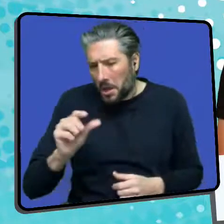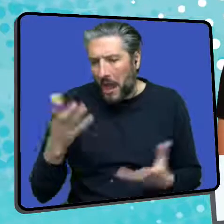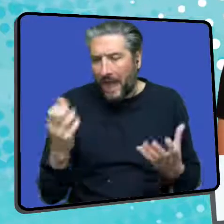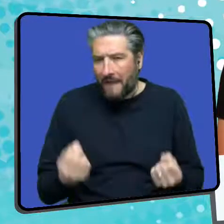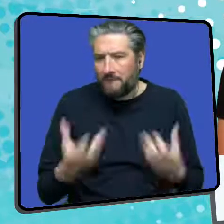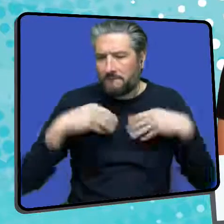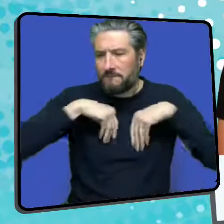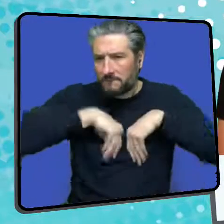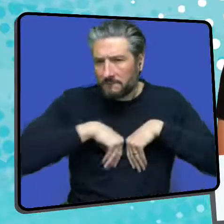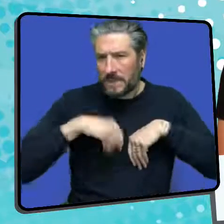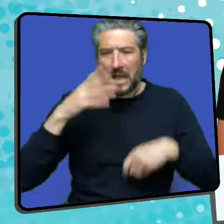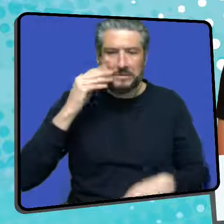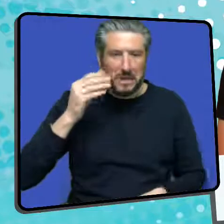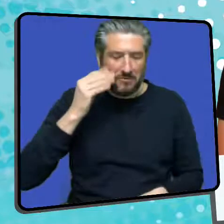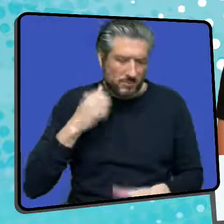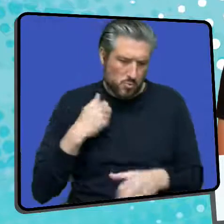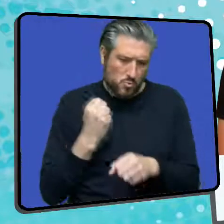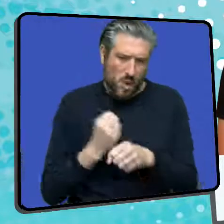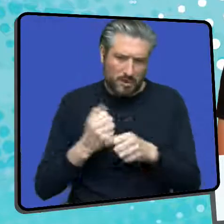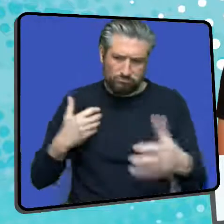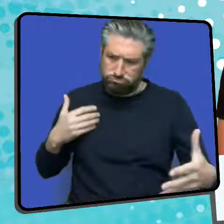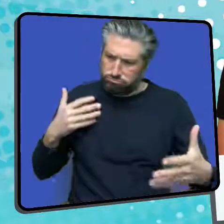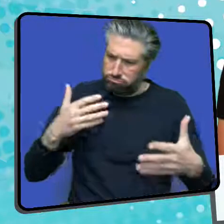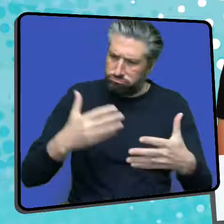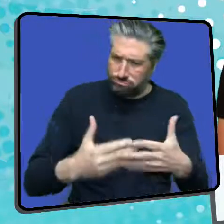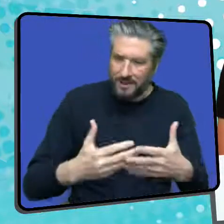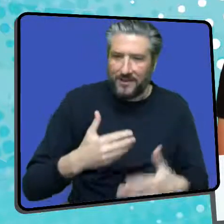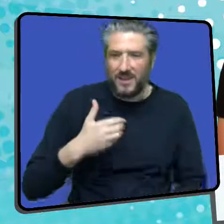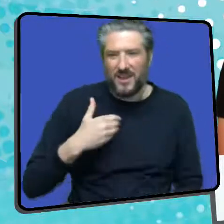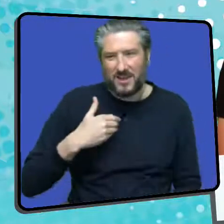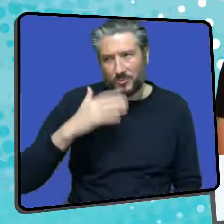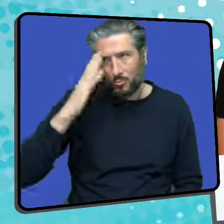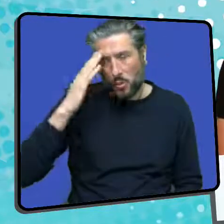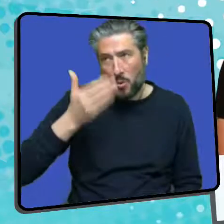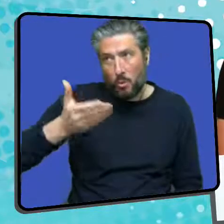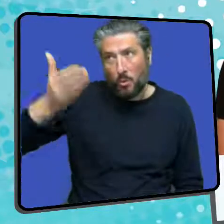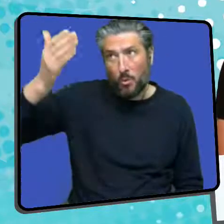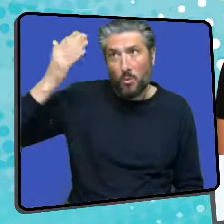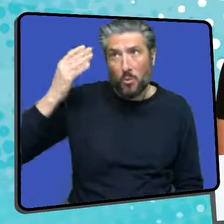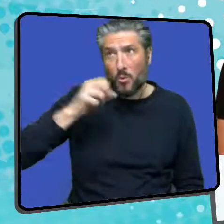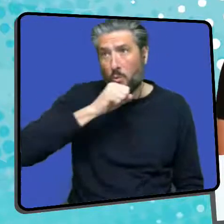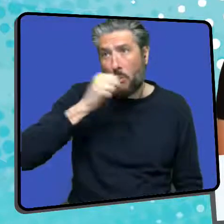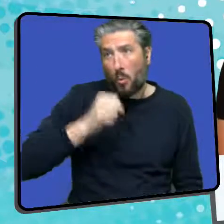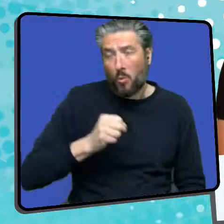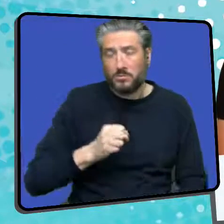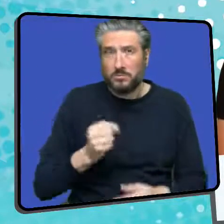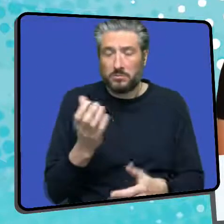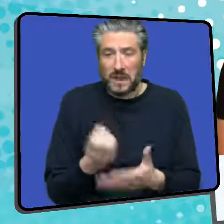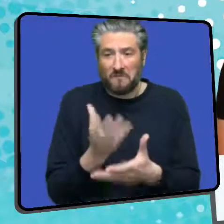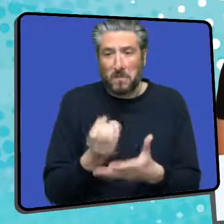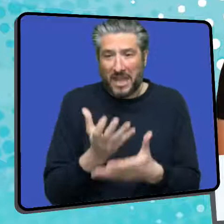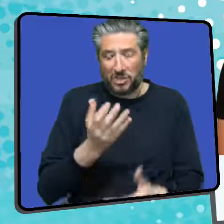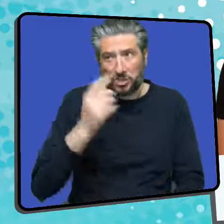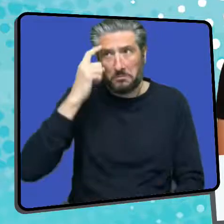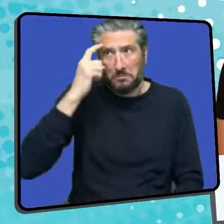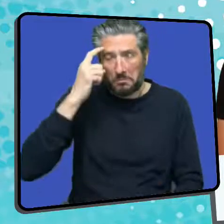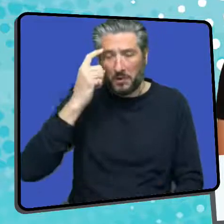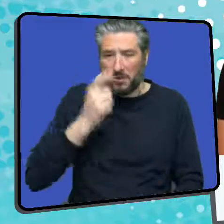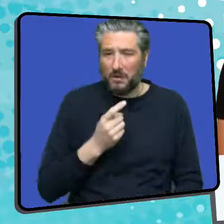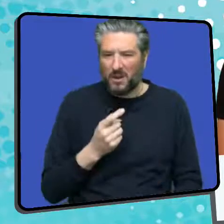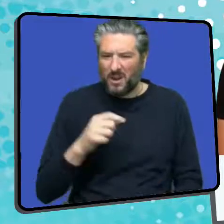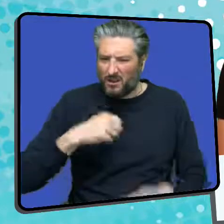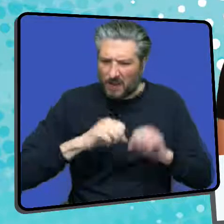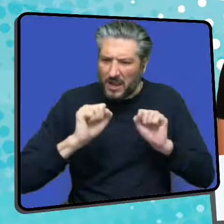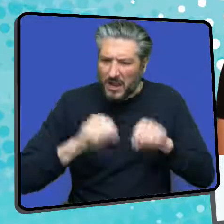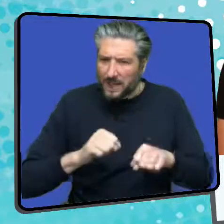can dig up old things, and maybe the technology changed over the years, but the principle is the same. I